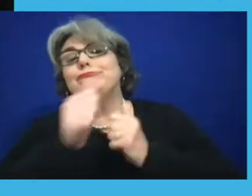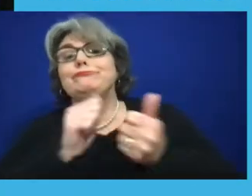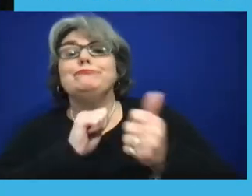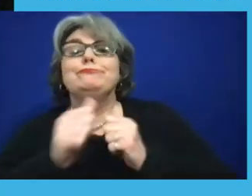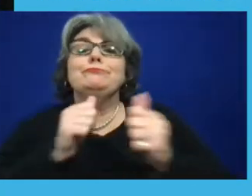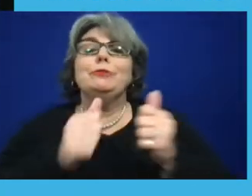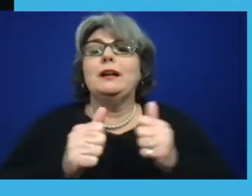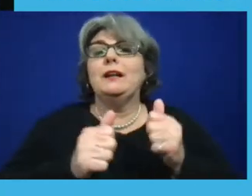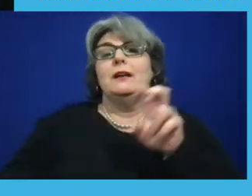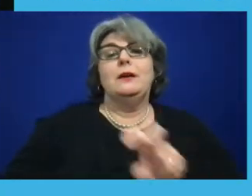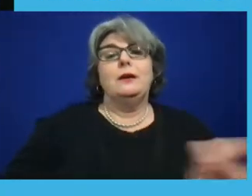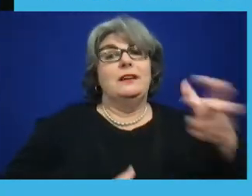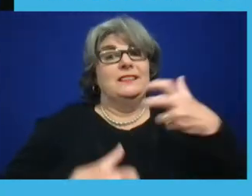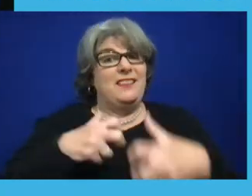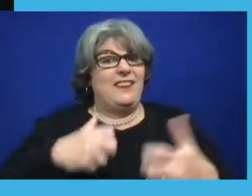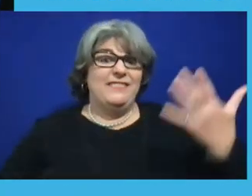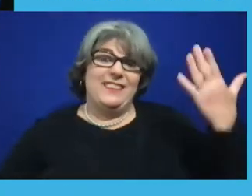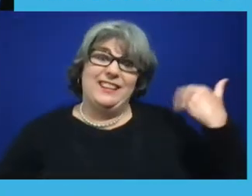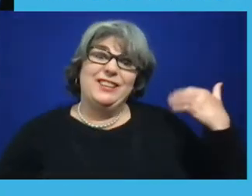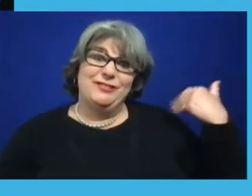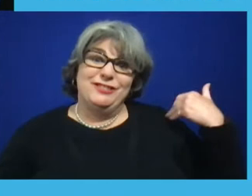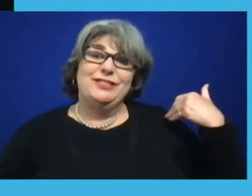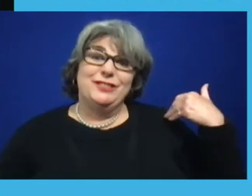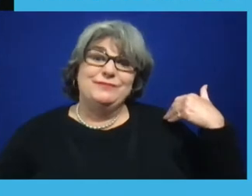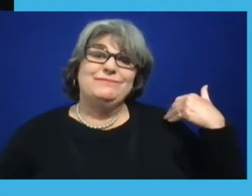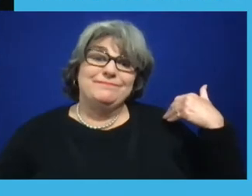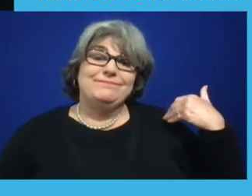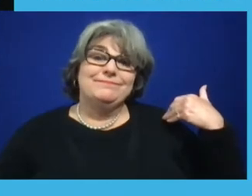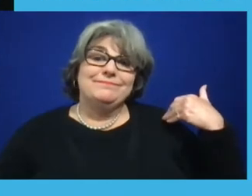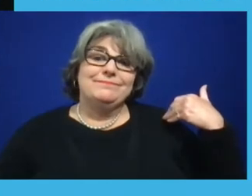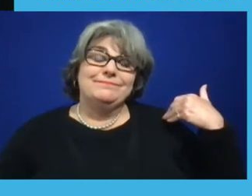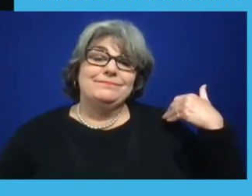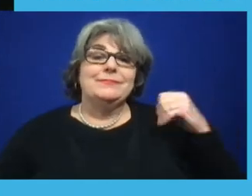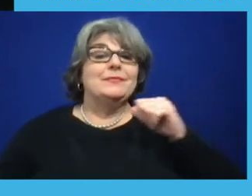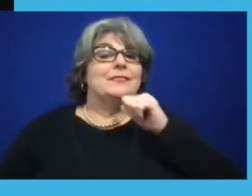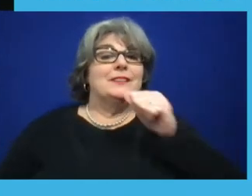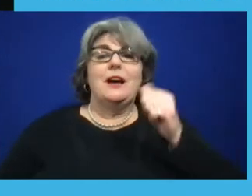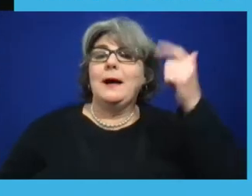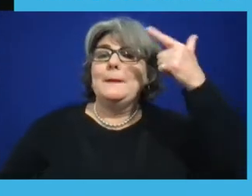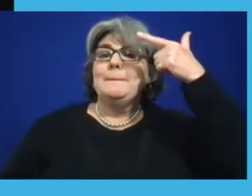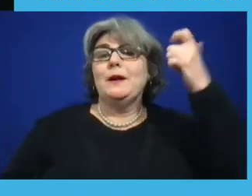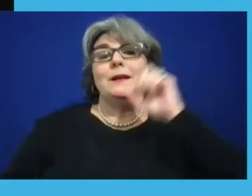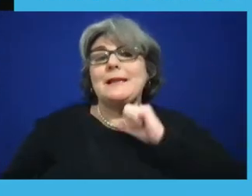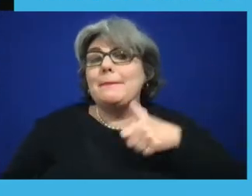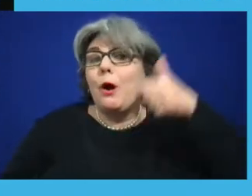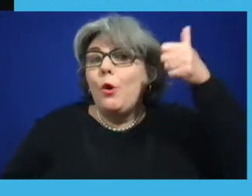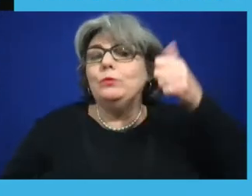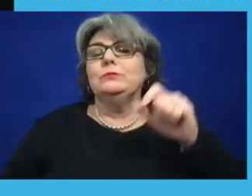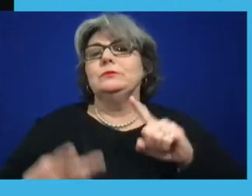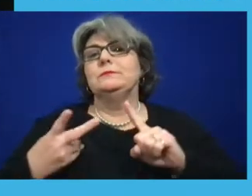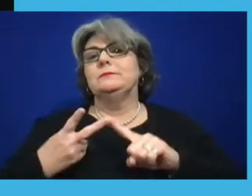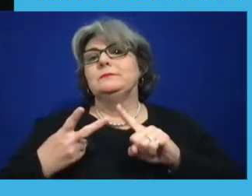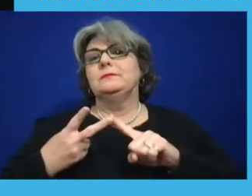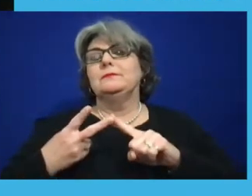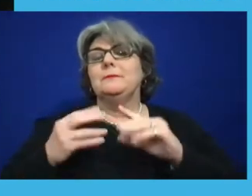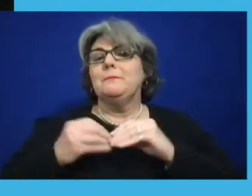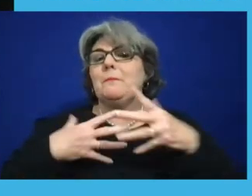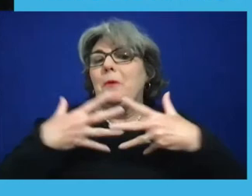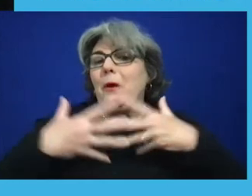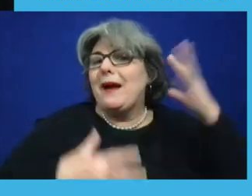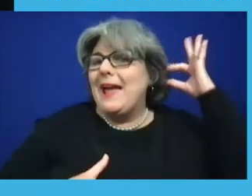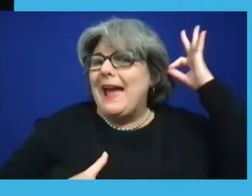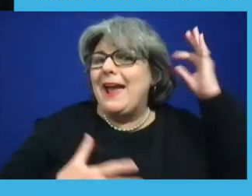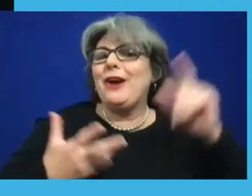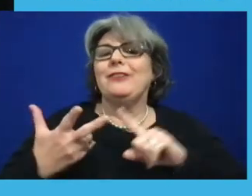I have to admit, sometimes going out on the campaign trail feels a little harder than it used to. And not just because